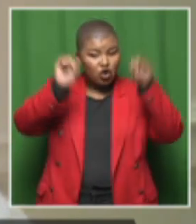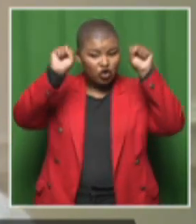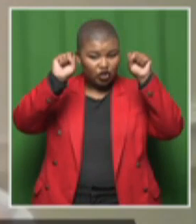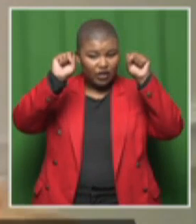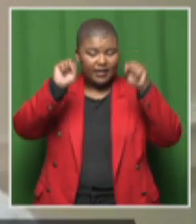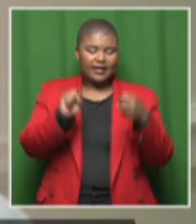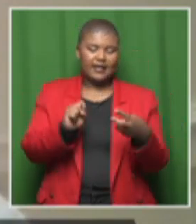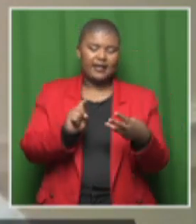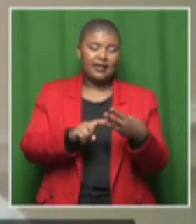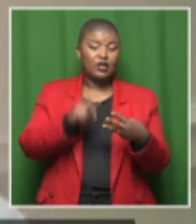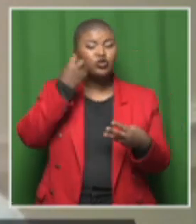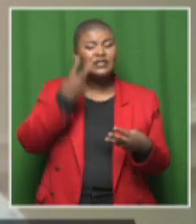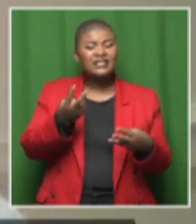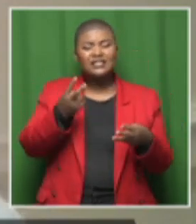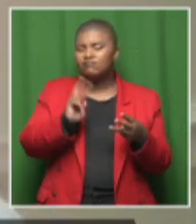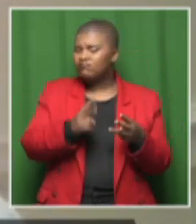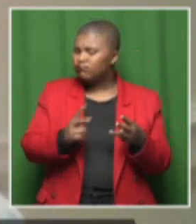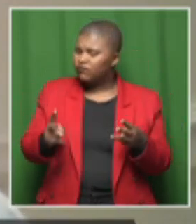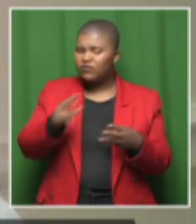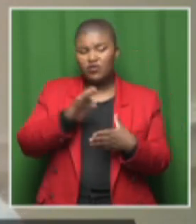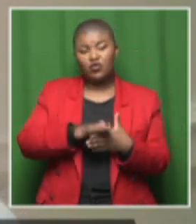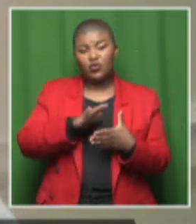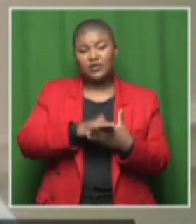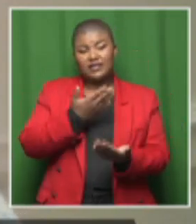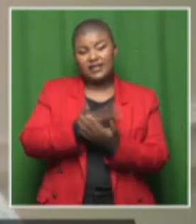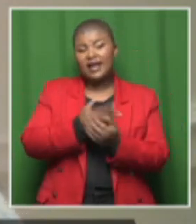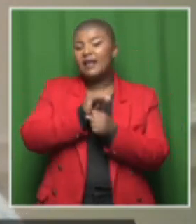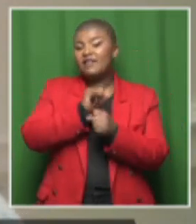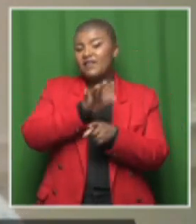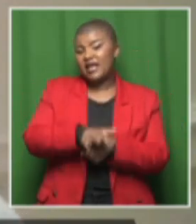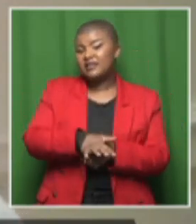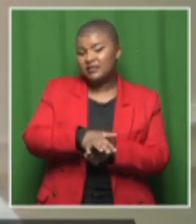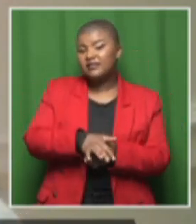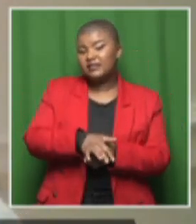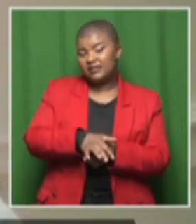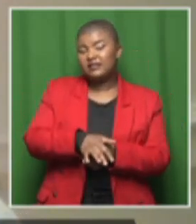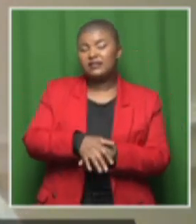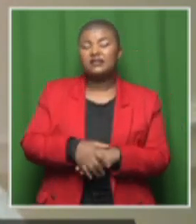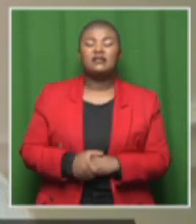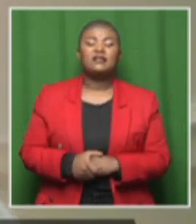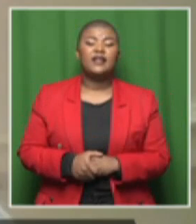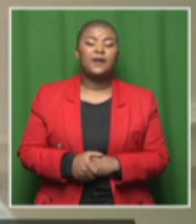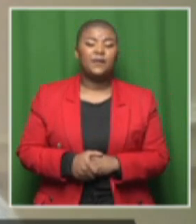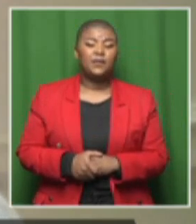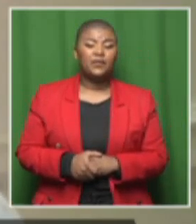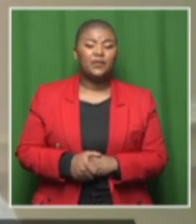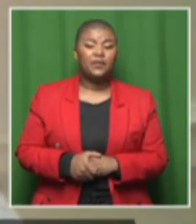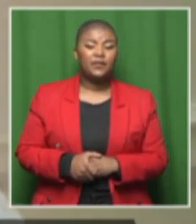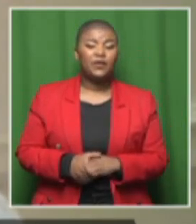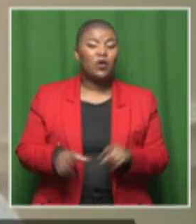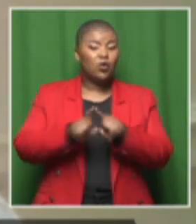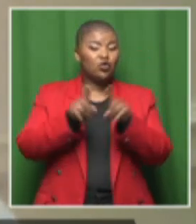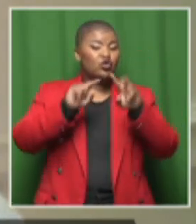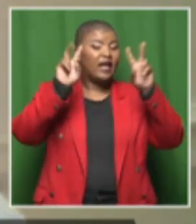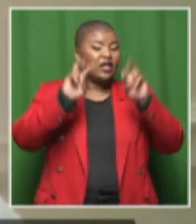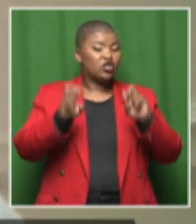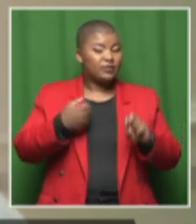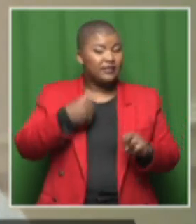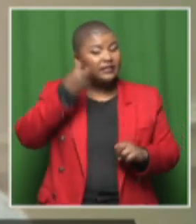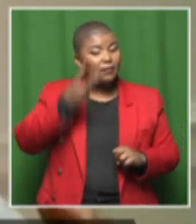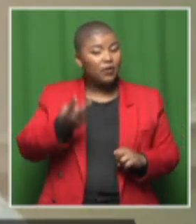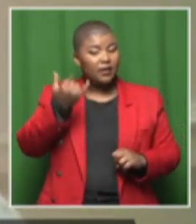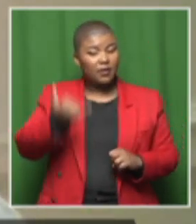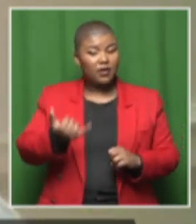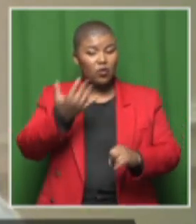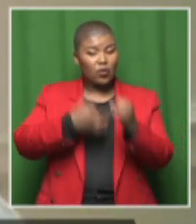that there are various factors that contributed, to the state of Eskom as we see it today.